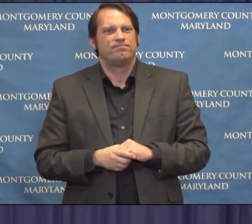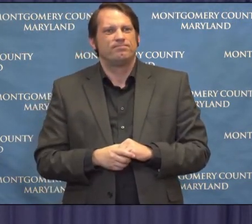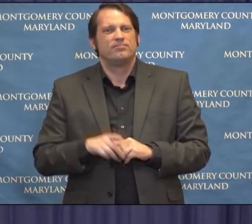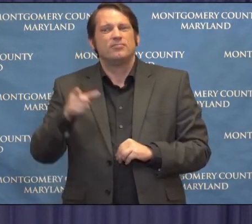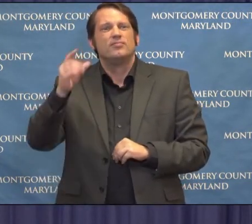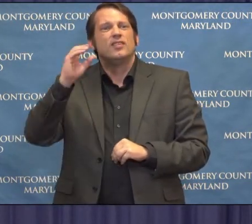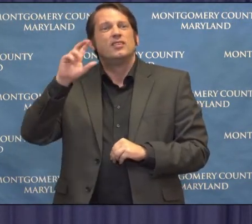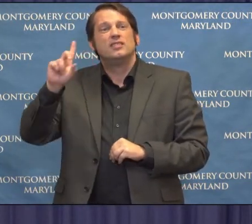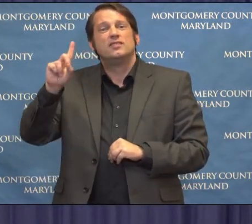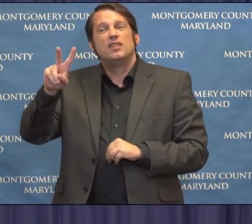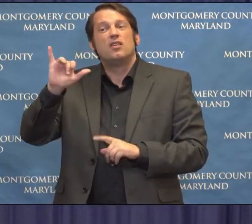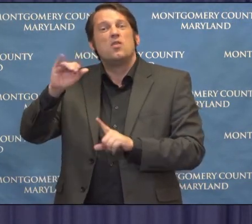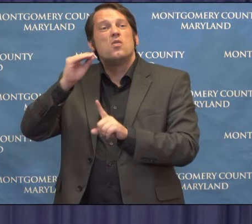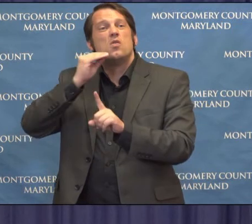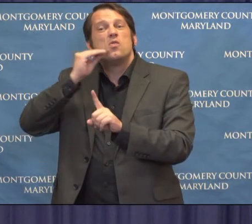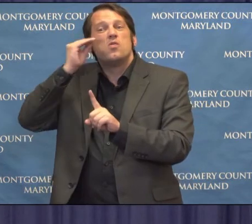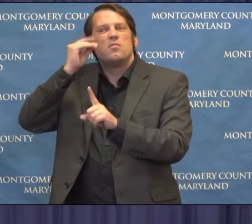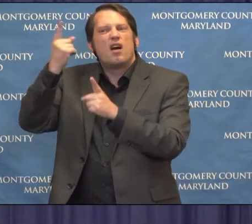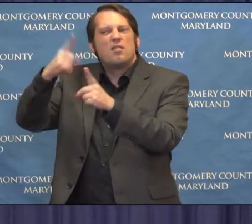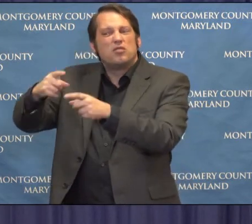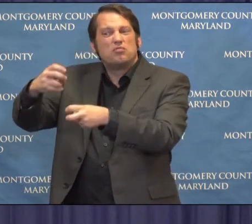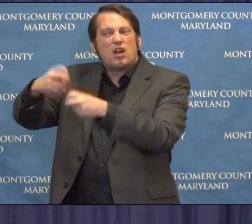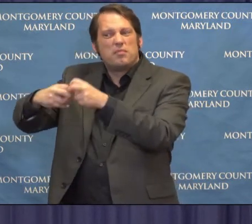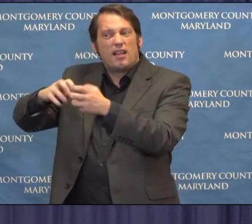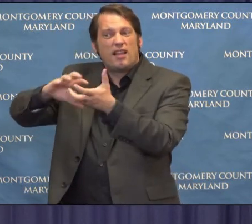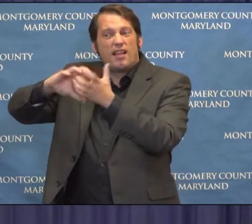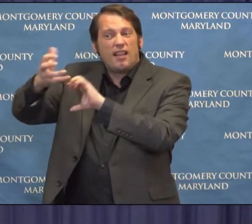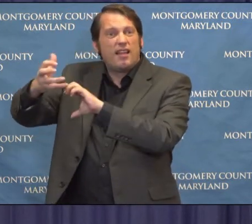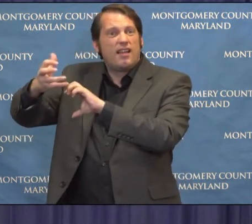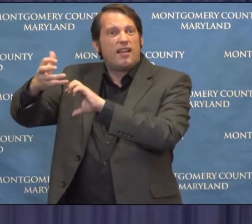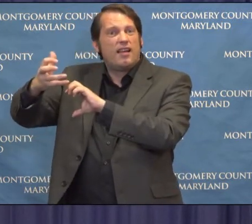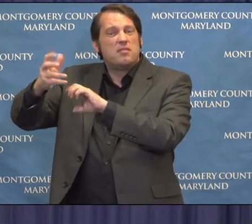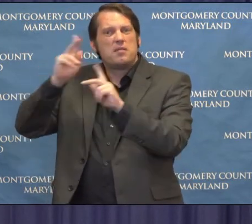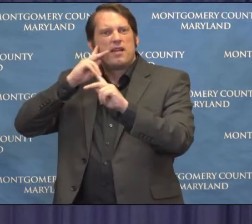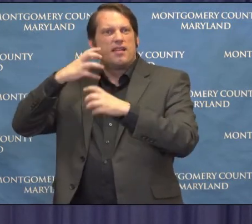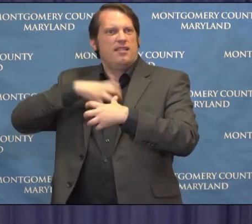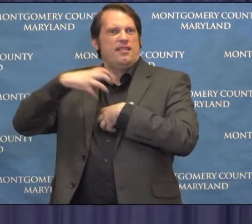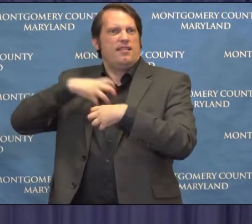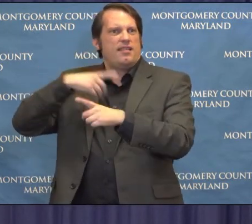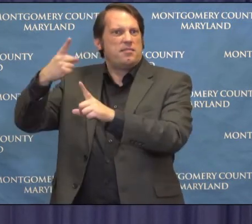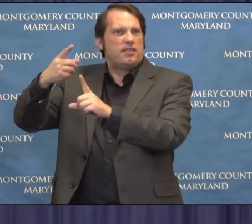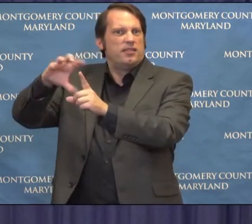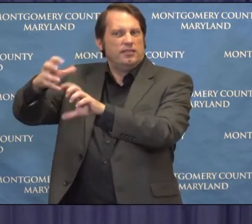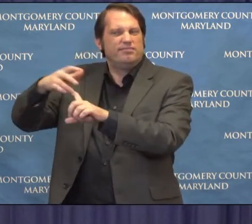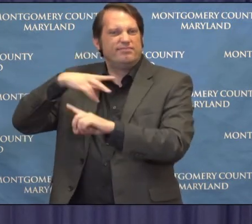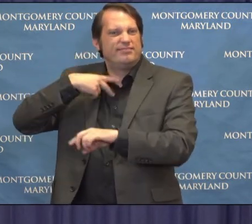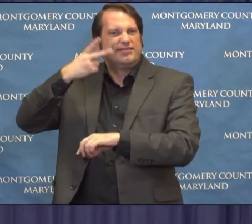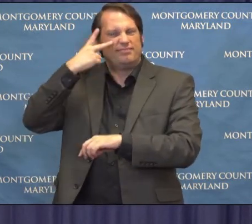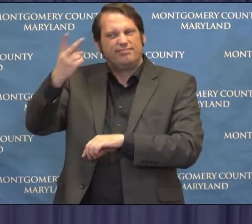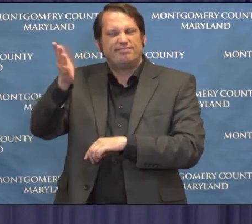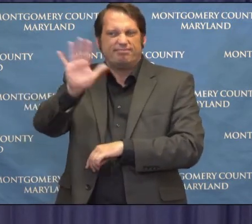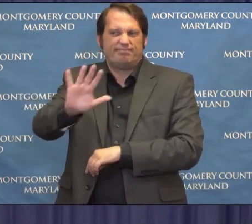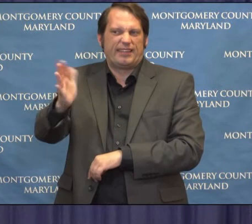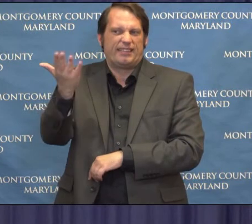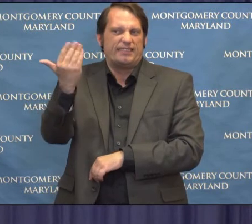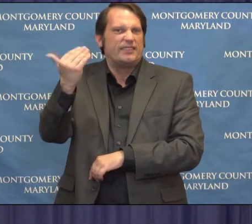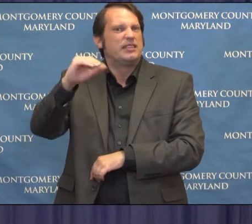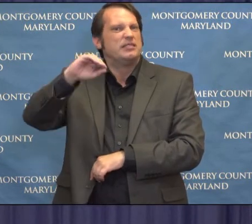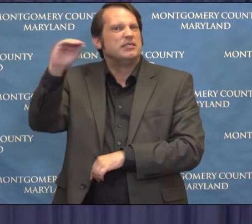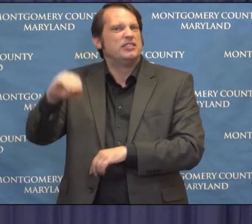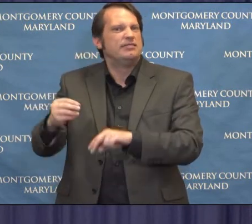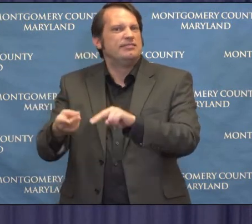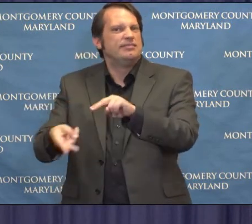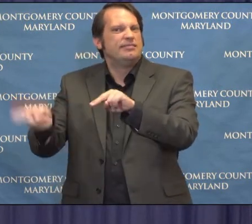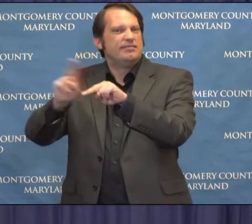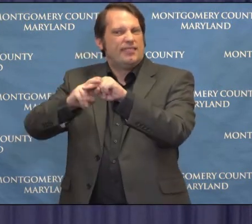domestic disturbance calls overall, but we've seen about a 15% increase in domestic violence cases. So